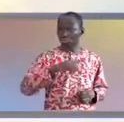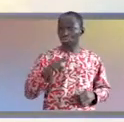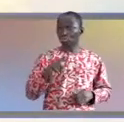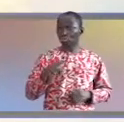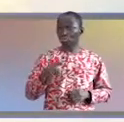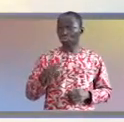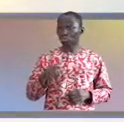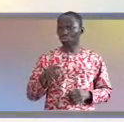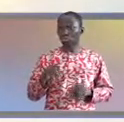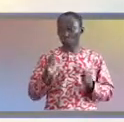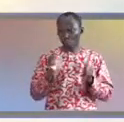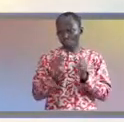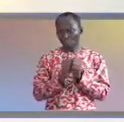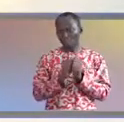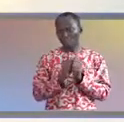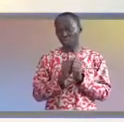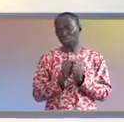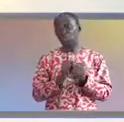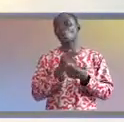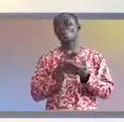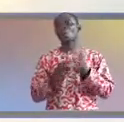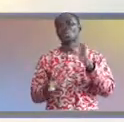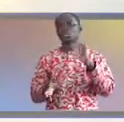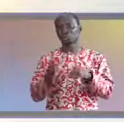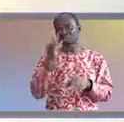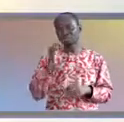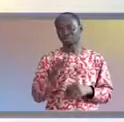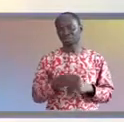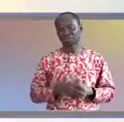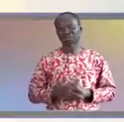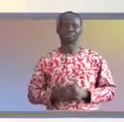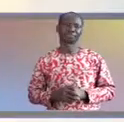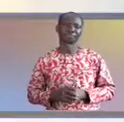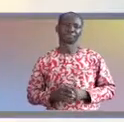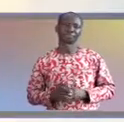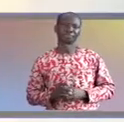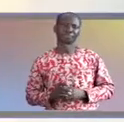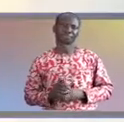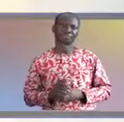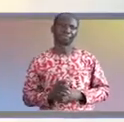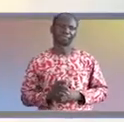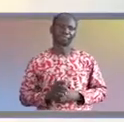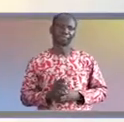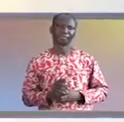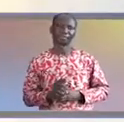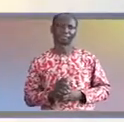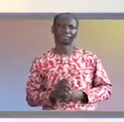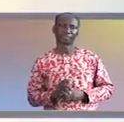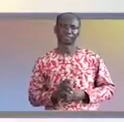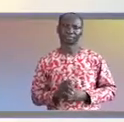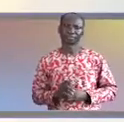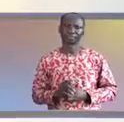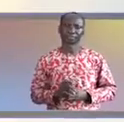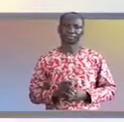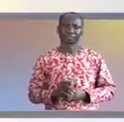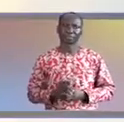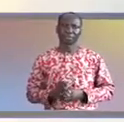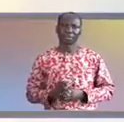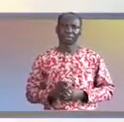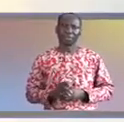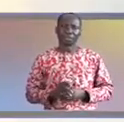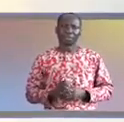John, was going to baptize the people with the Holy Spirit. Or see, media media